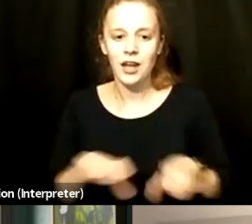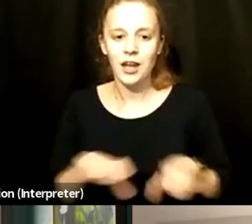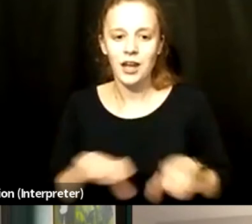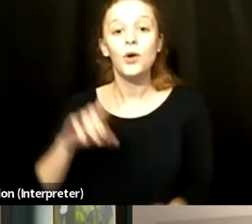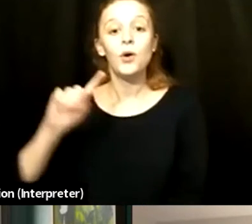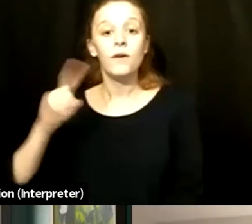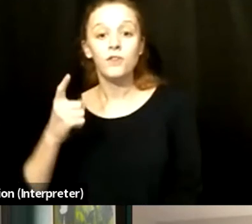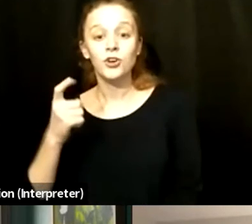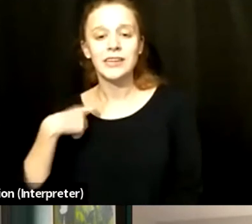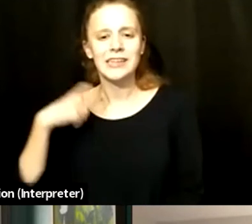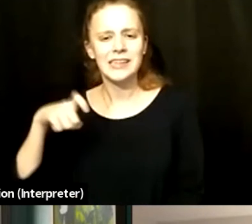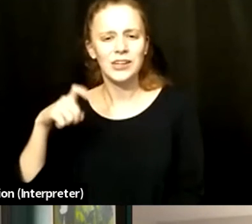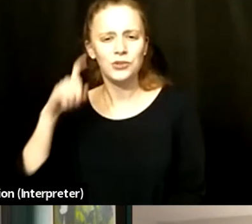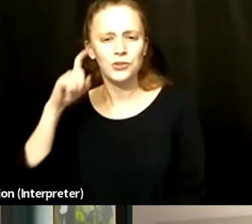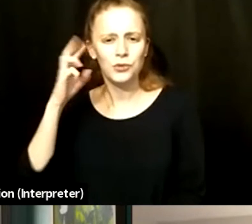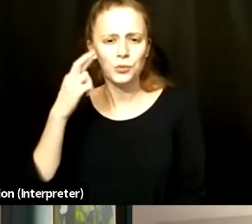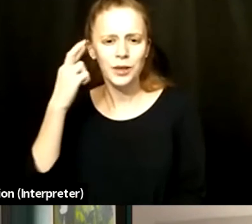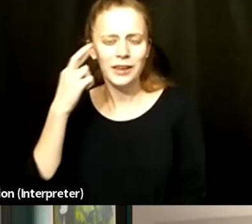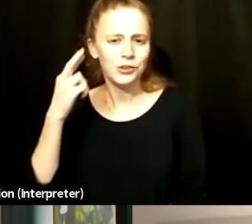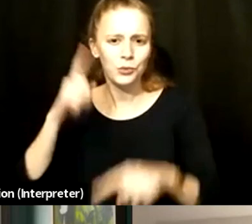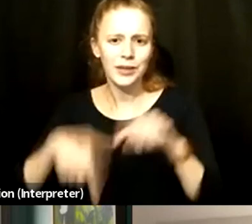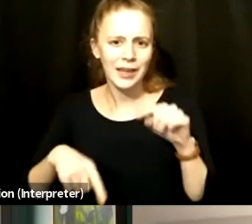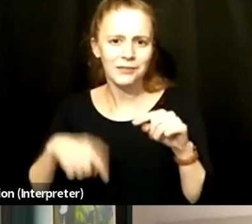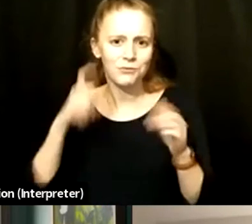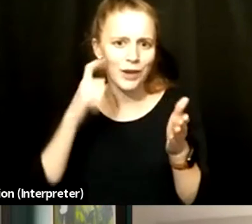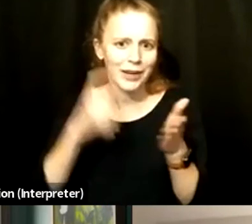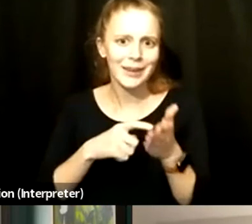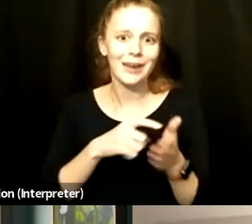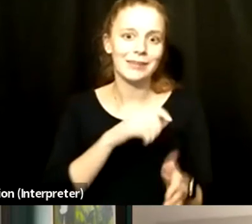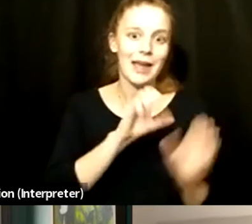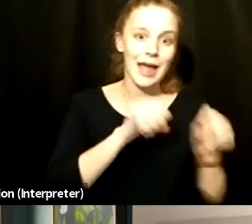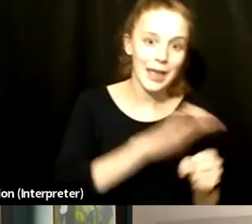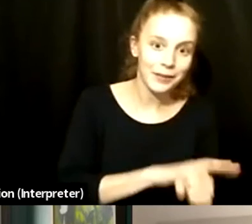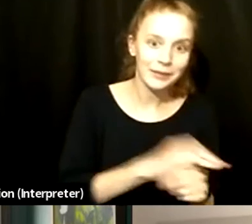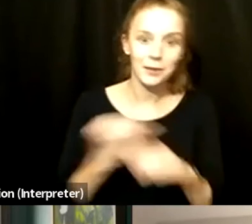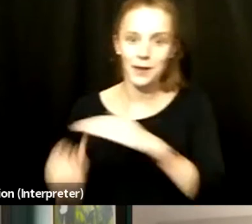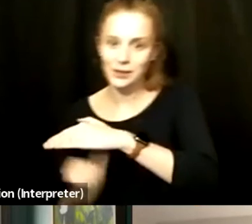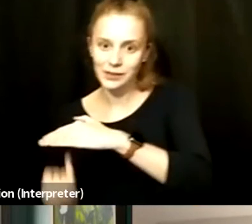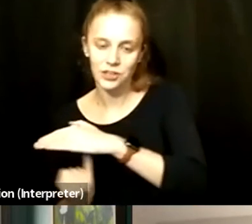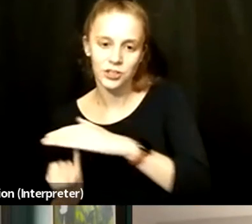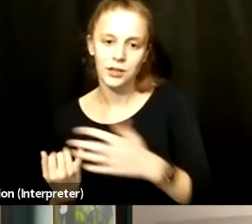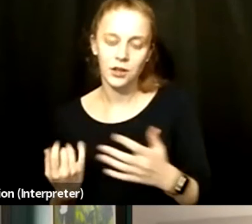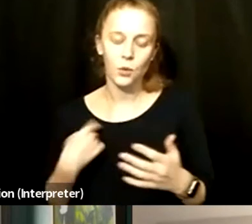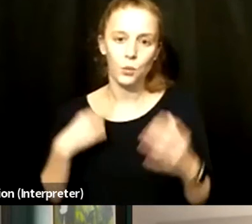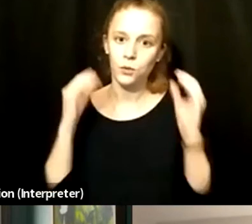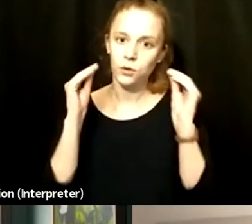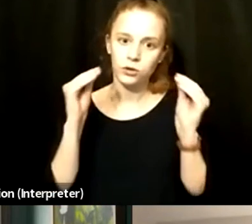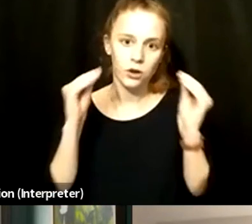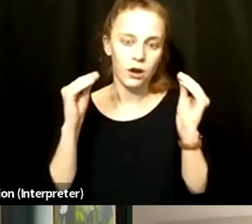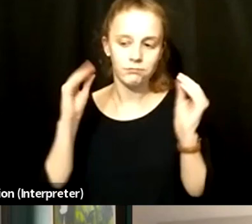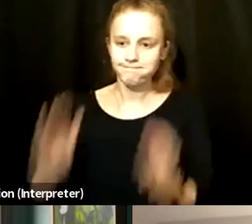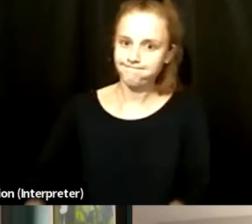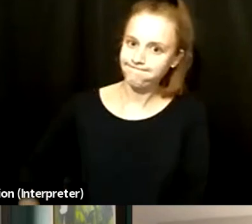cannot recognize ableism in isolation. We've been taught to be ableist since we were born. That's just the